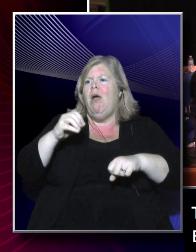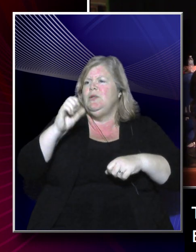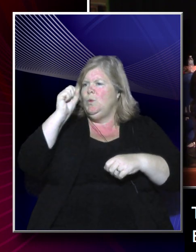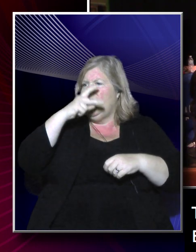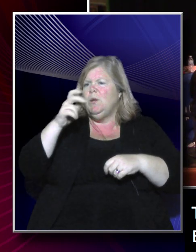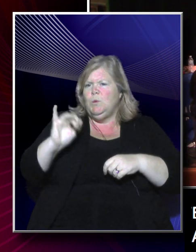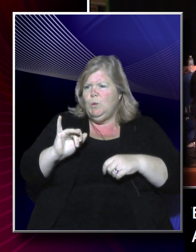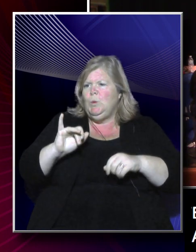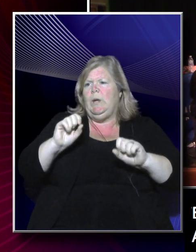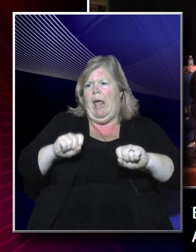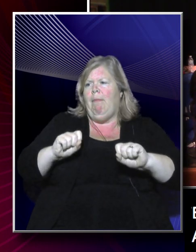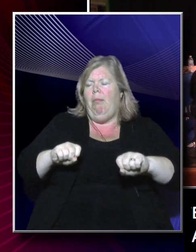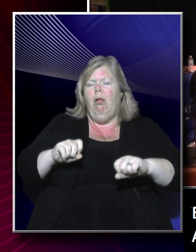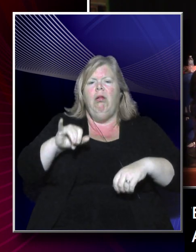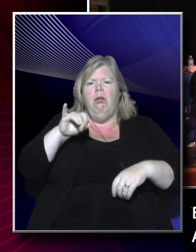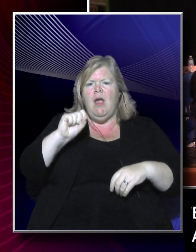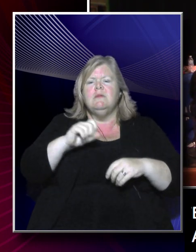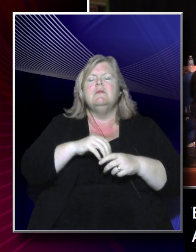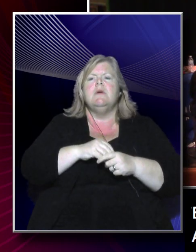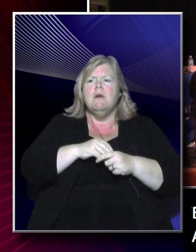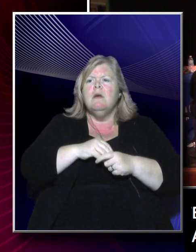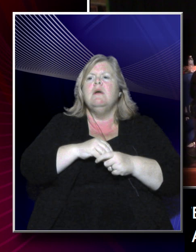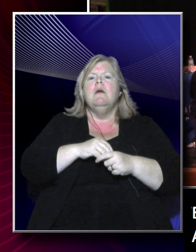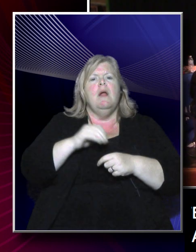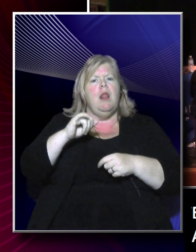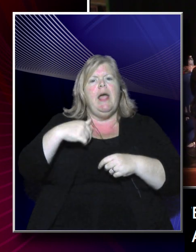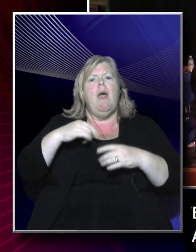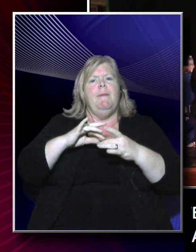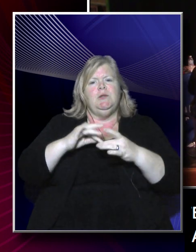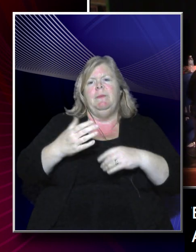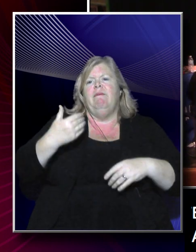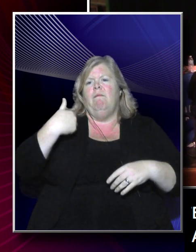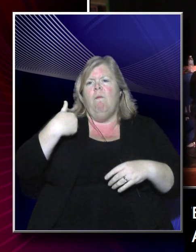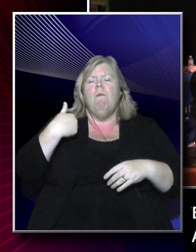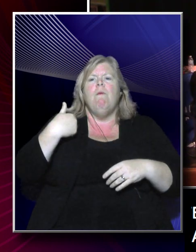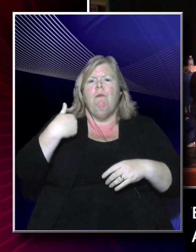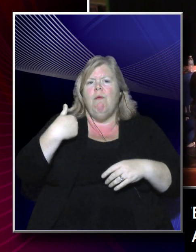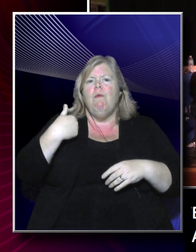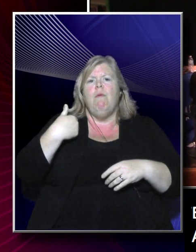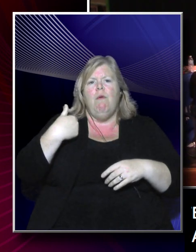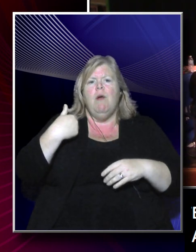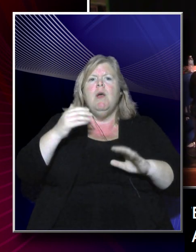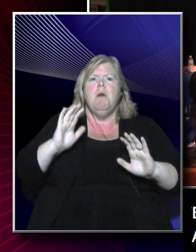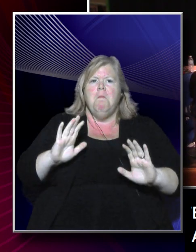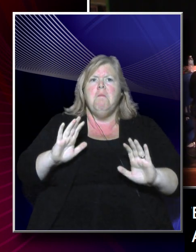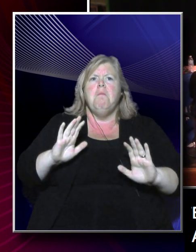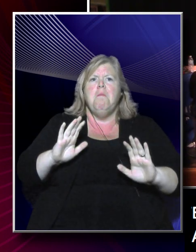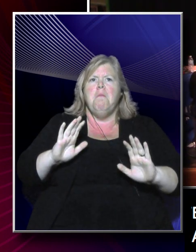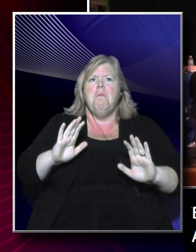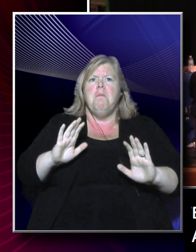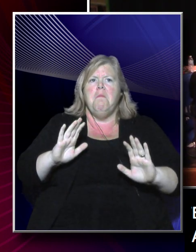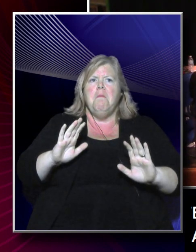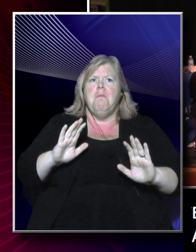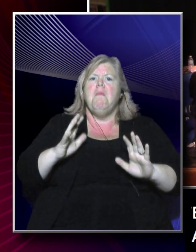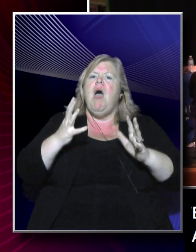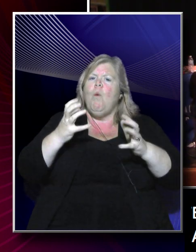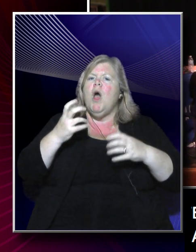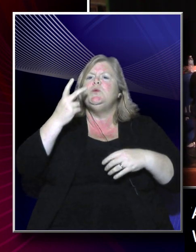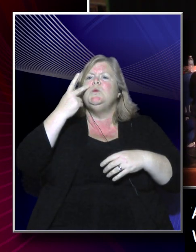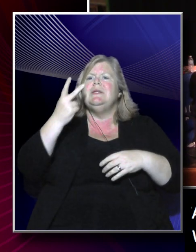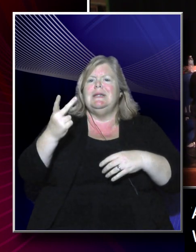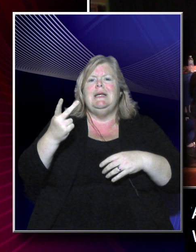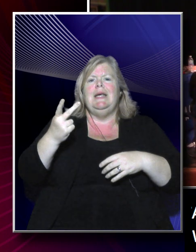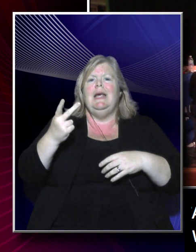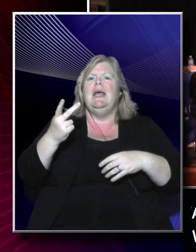Suke. Again, as I had mentioned, I really and would like to see a much